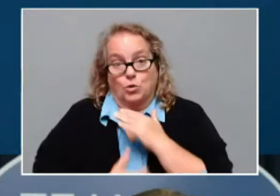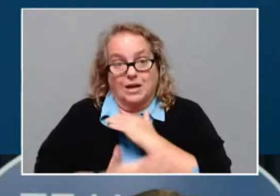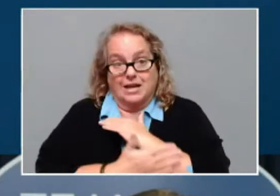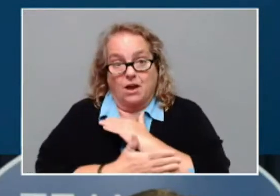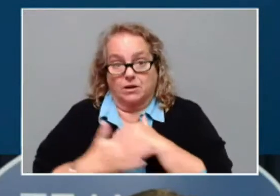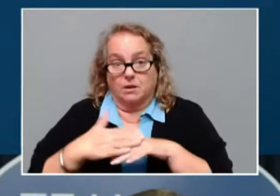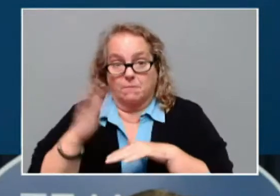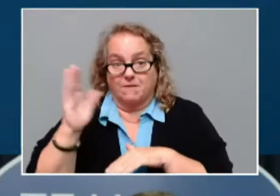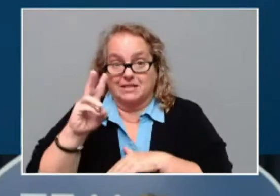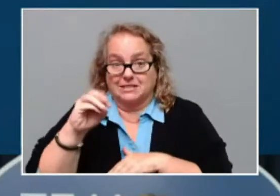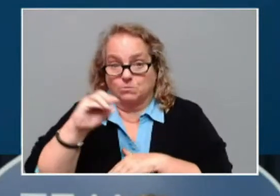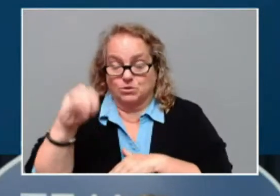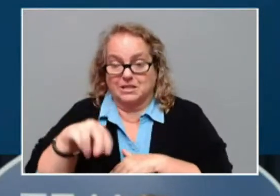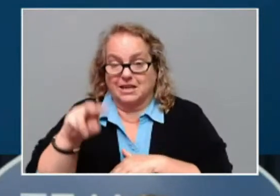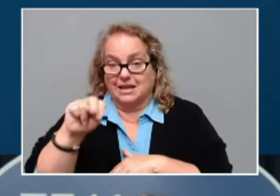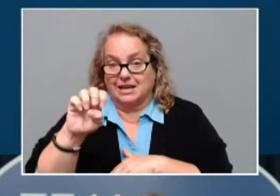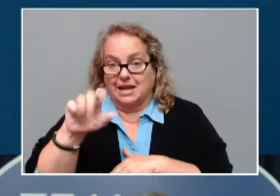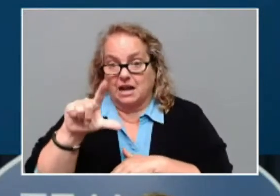Nelson County.